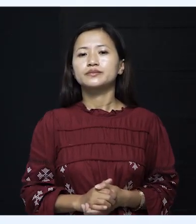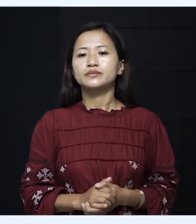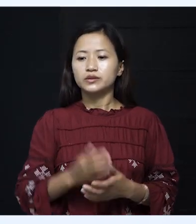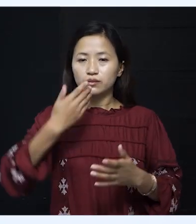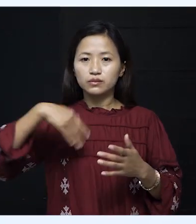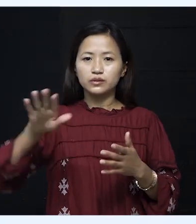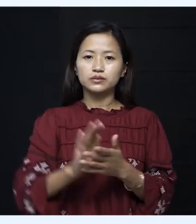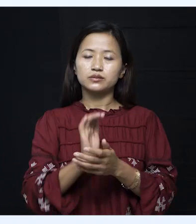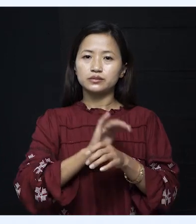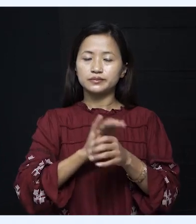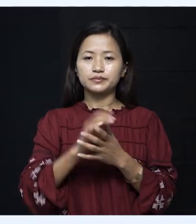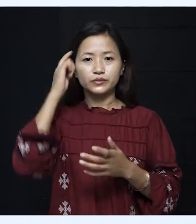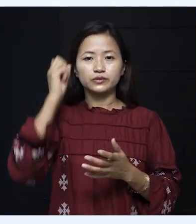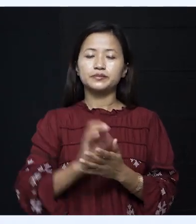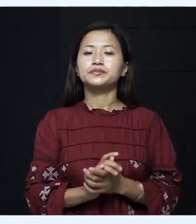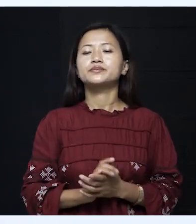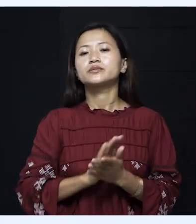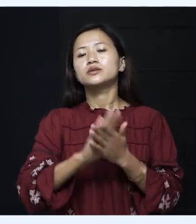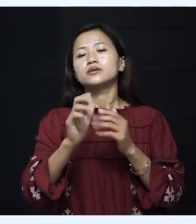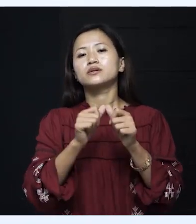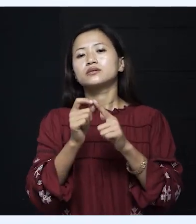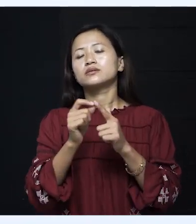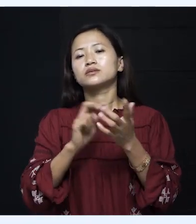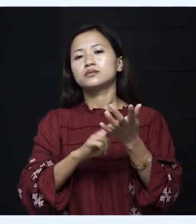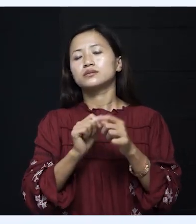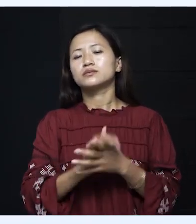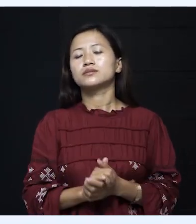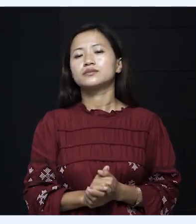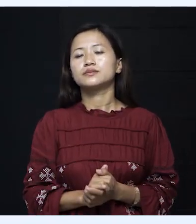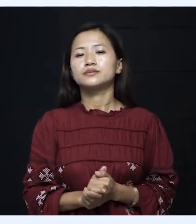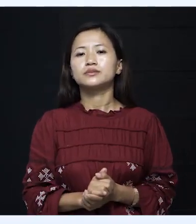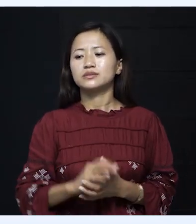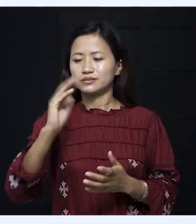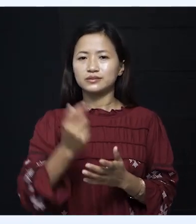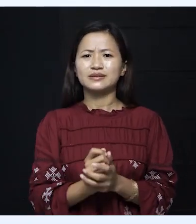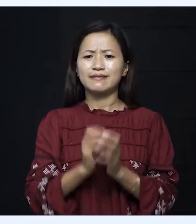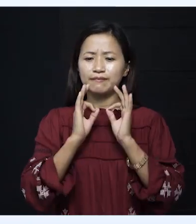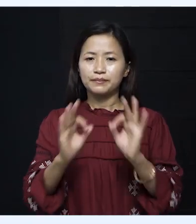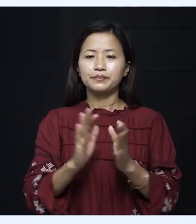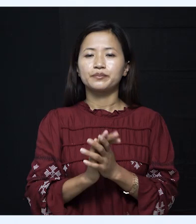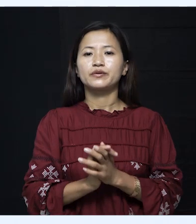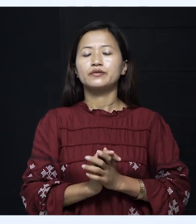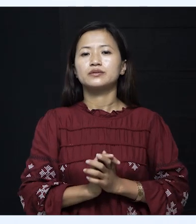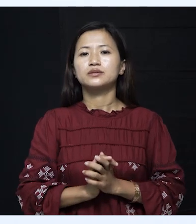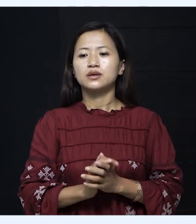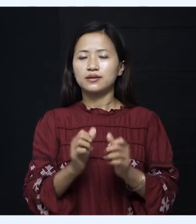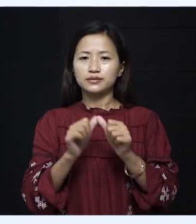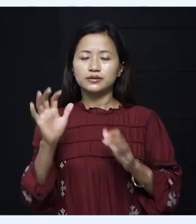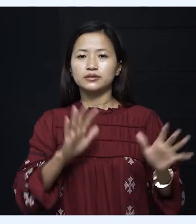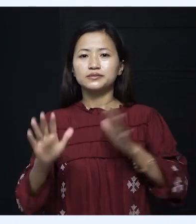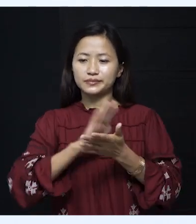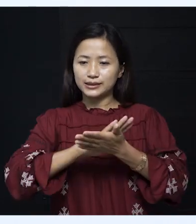Or going to happen, you can also say as suggested in your text. And something that has been perfected, or an action that